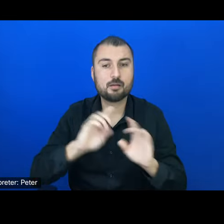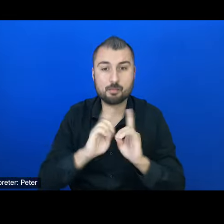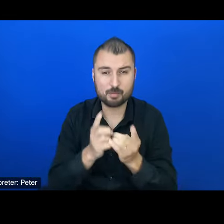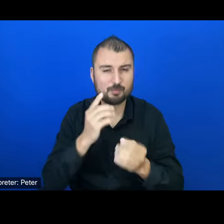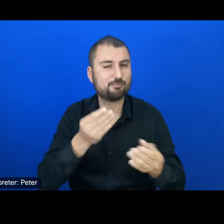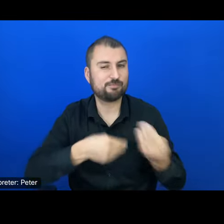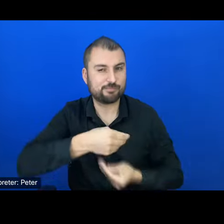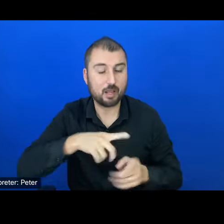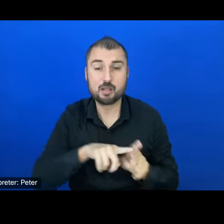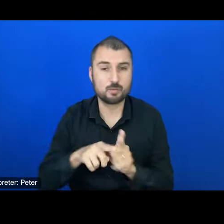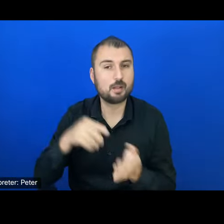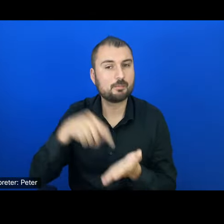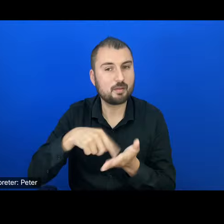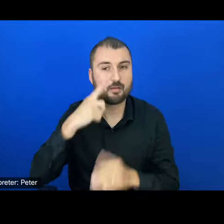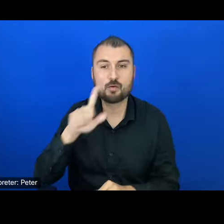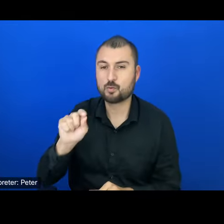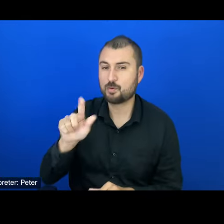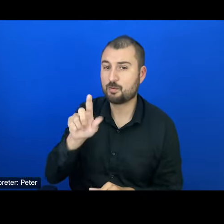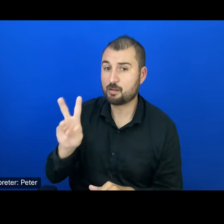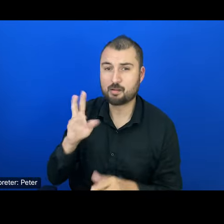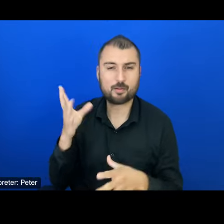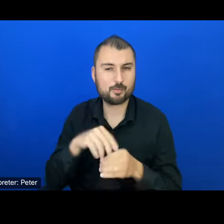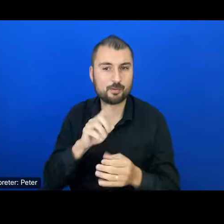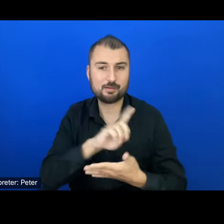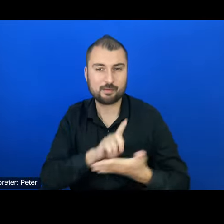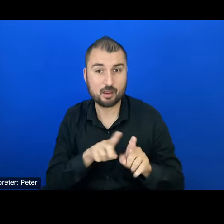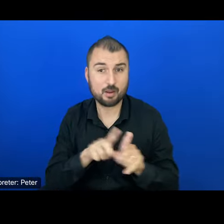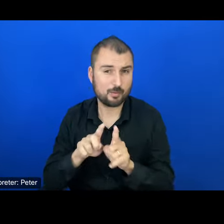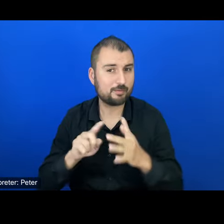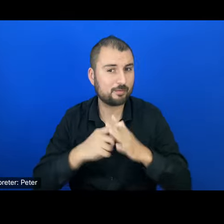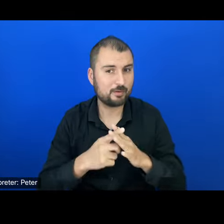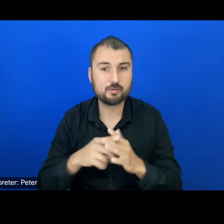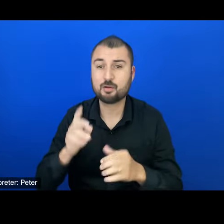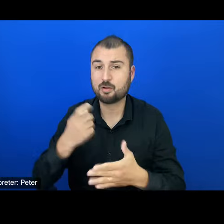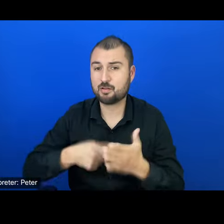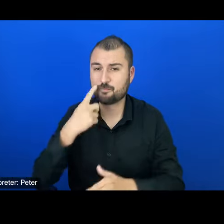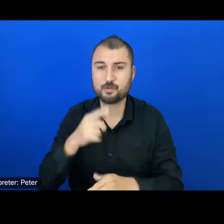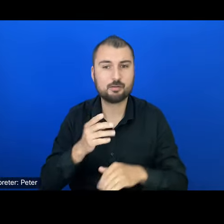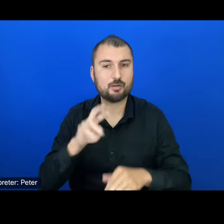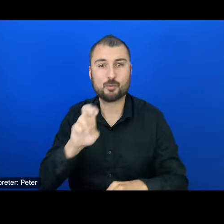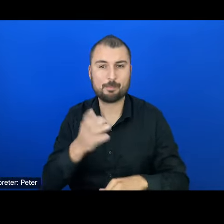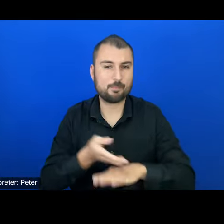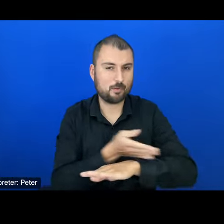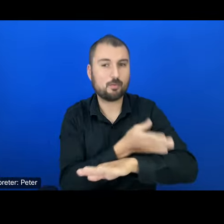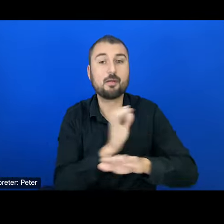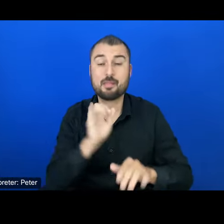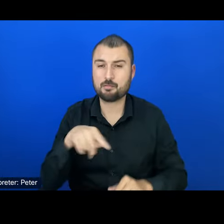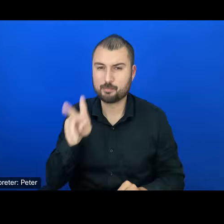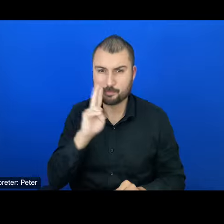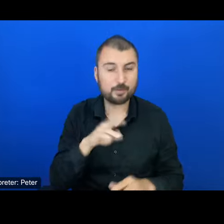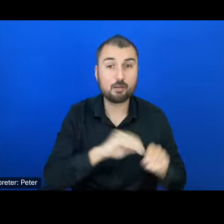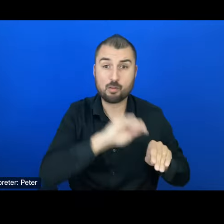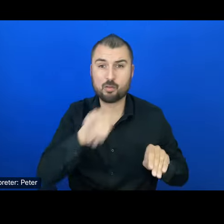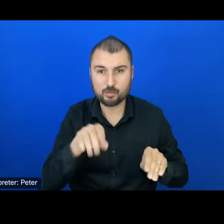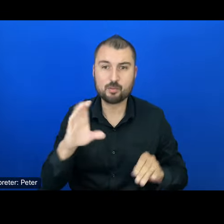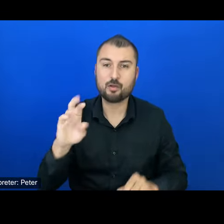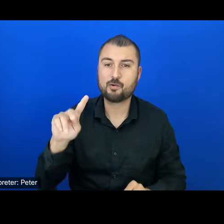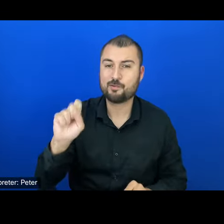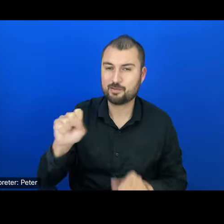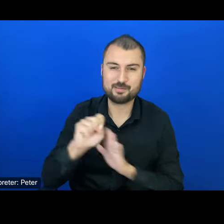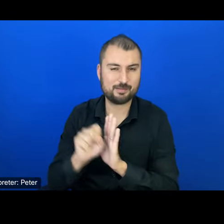for 2026 include design and the initial costs for remodeling. So relocation to the Curtis State Office